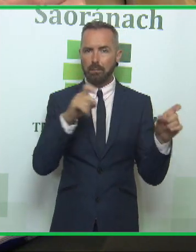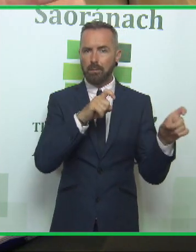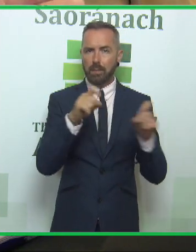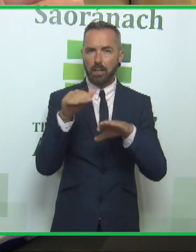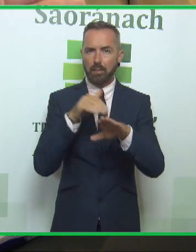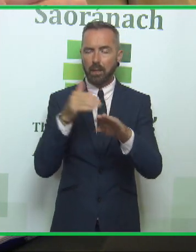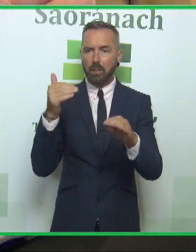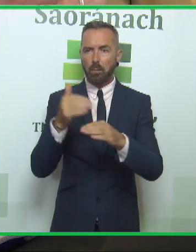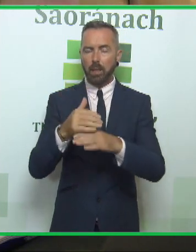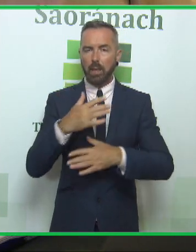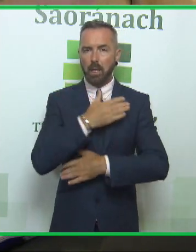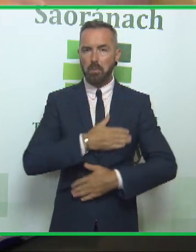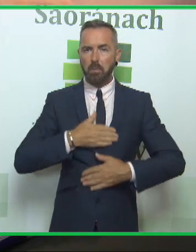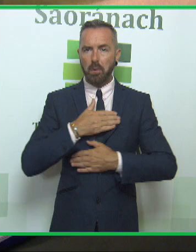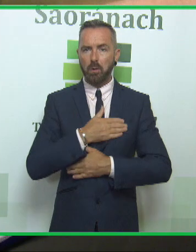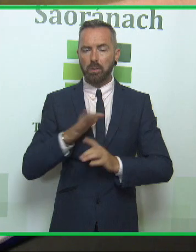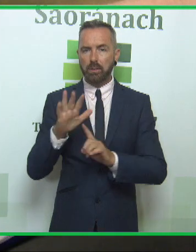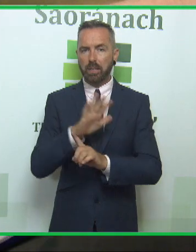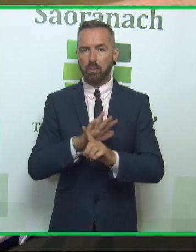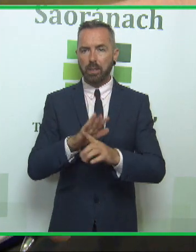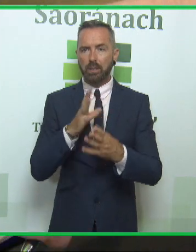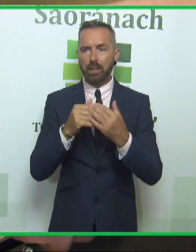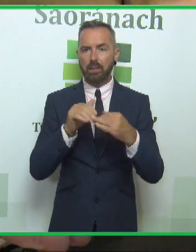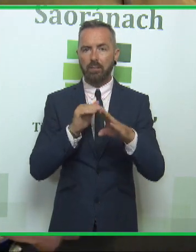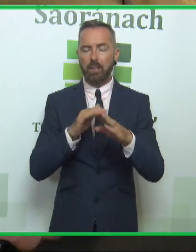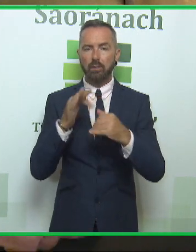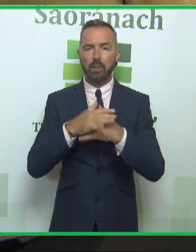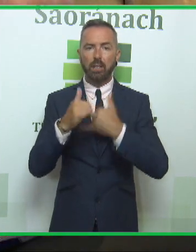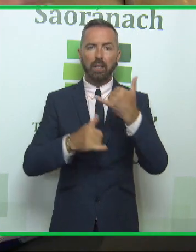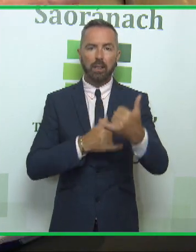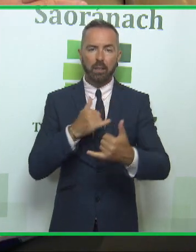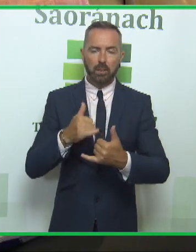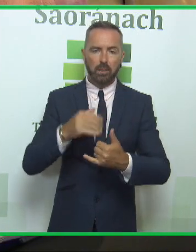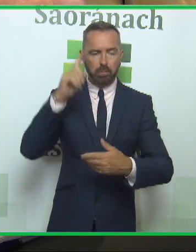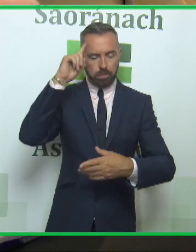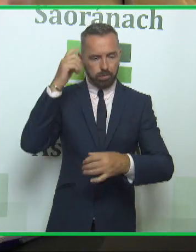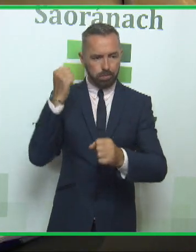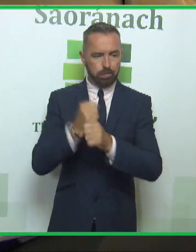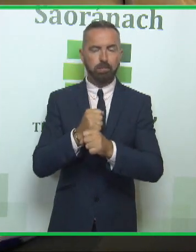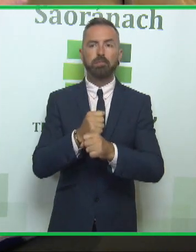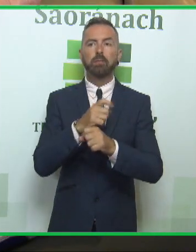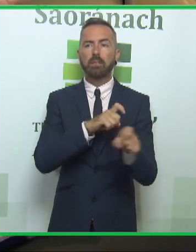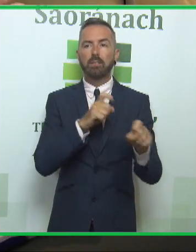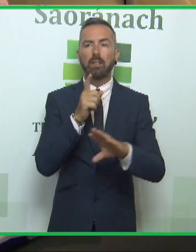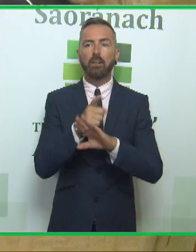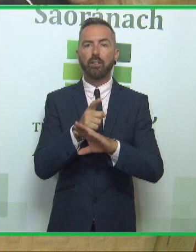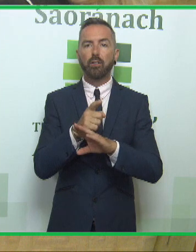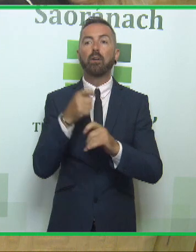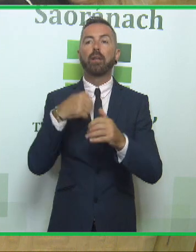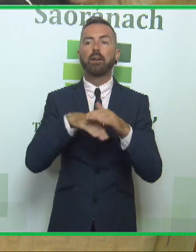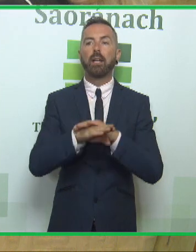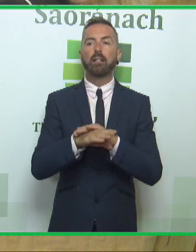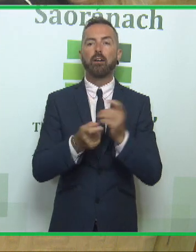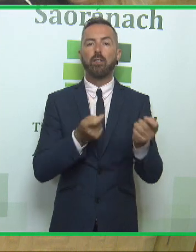been self-medicating for years. So then it's into a place where Mick's, where you'd be talking about therapy at the treatment centre, they'll do their time there, and